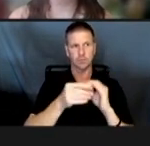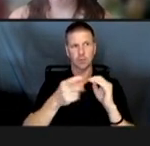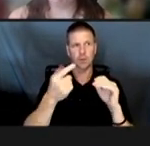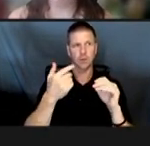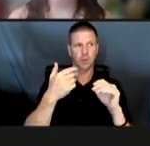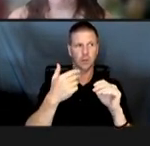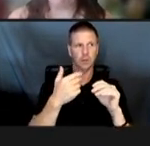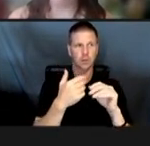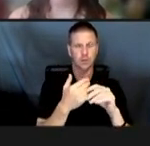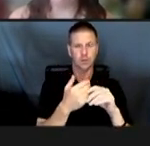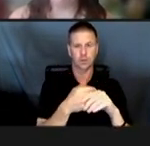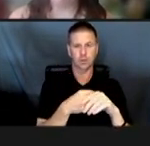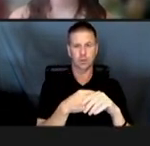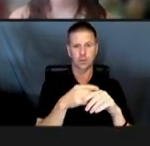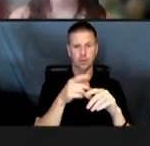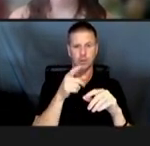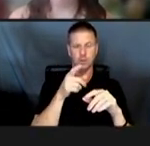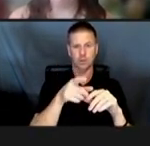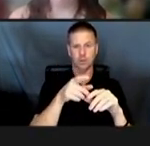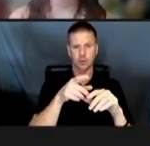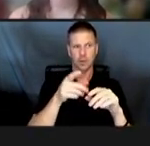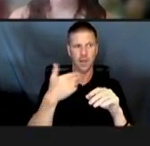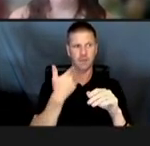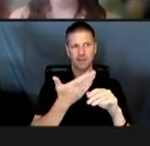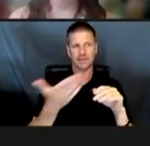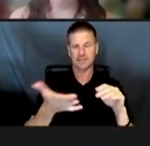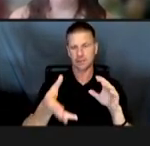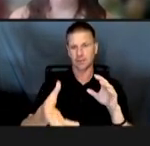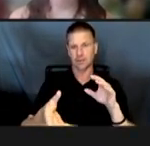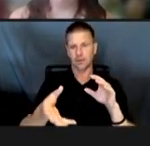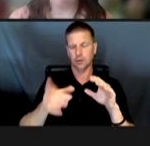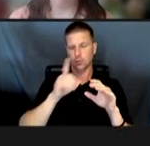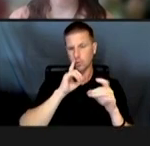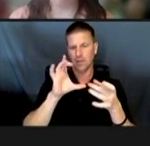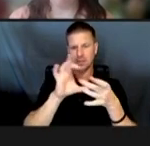know, its tentacles attached as well.